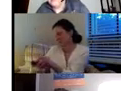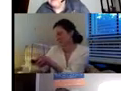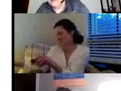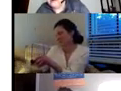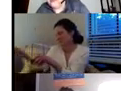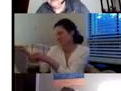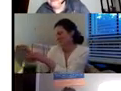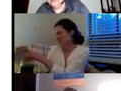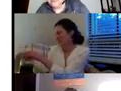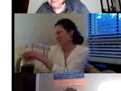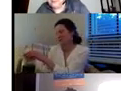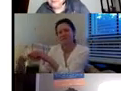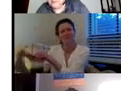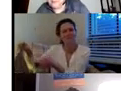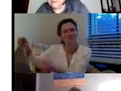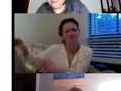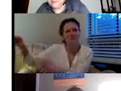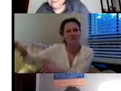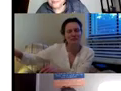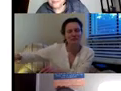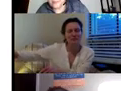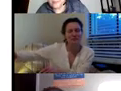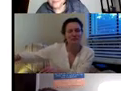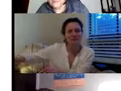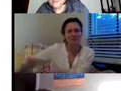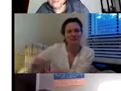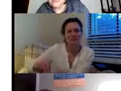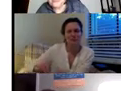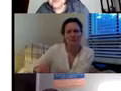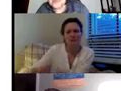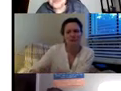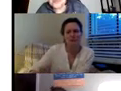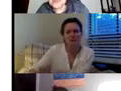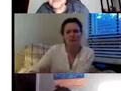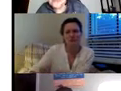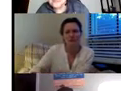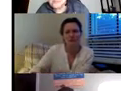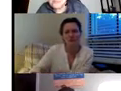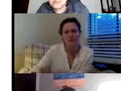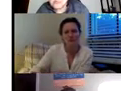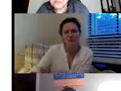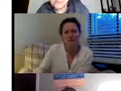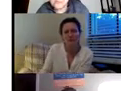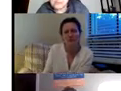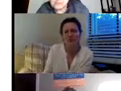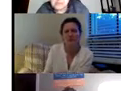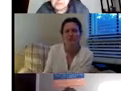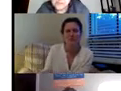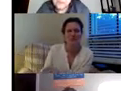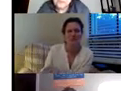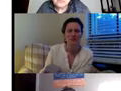Okay, so Lent, we are from the dust and we'll return to the dust. And again, I think this season can